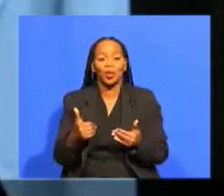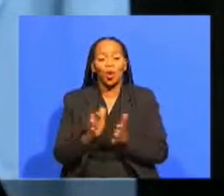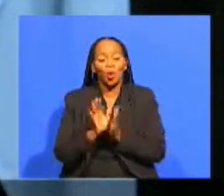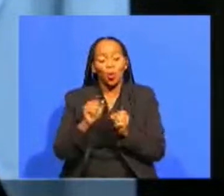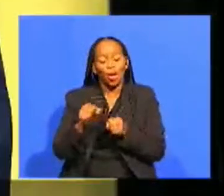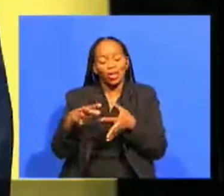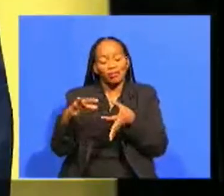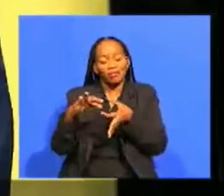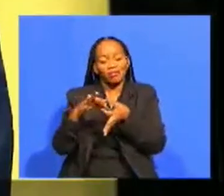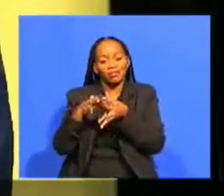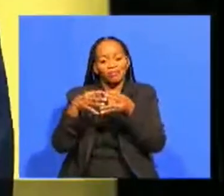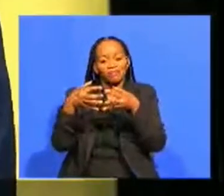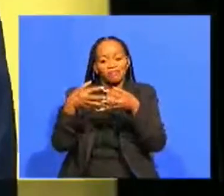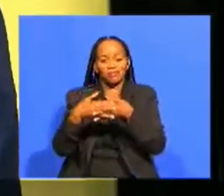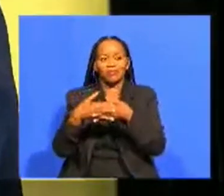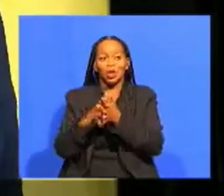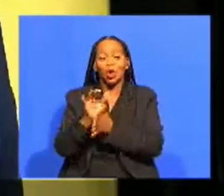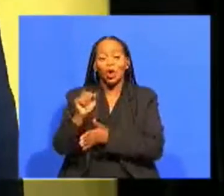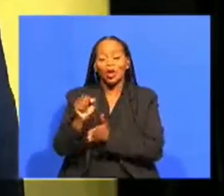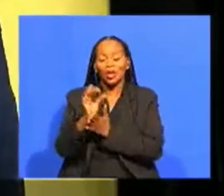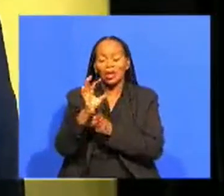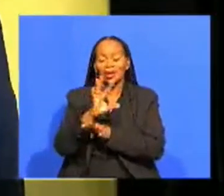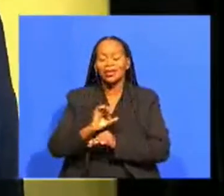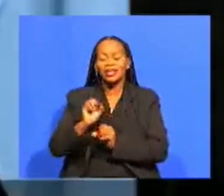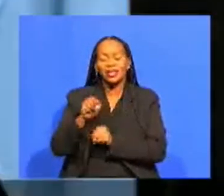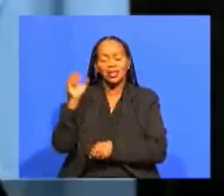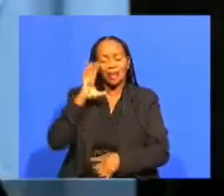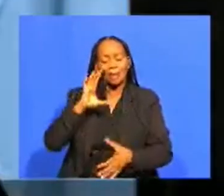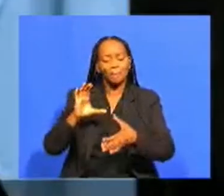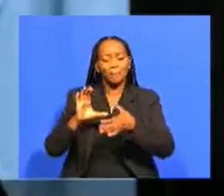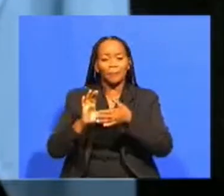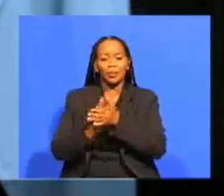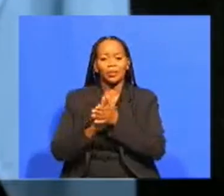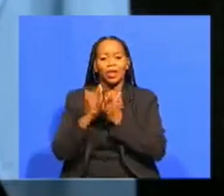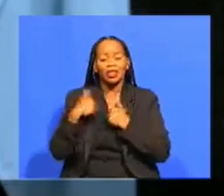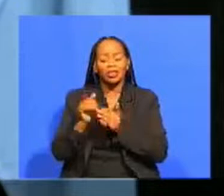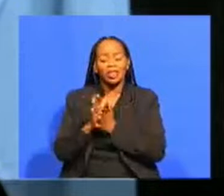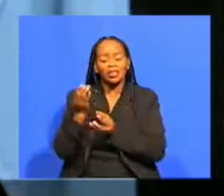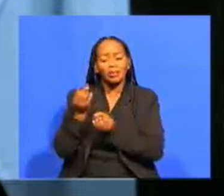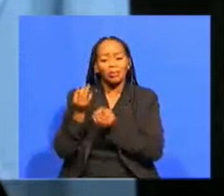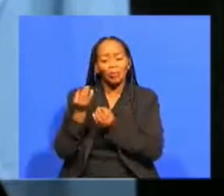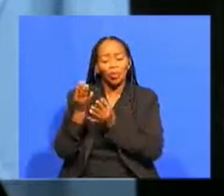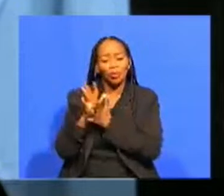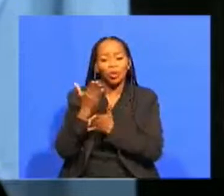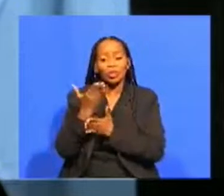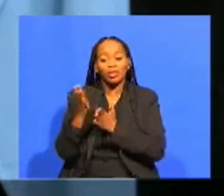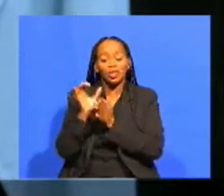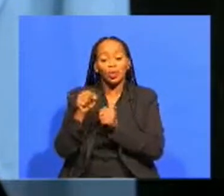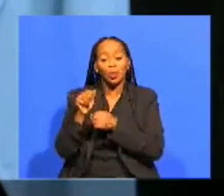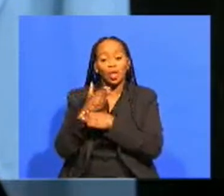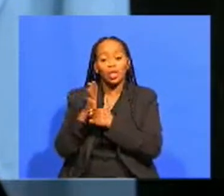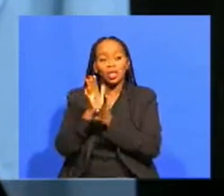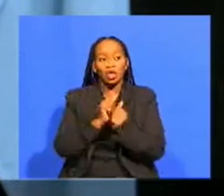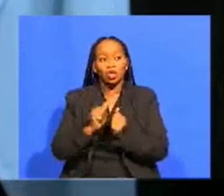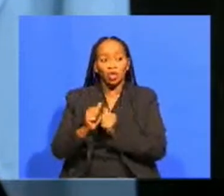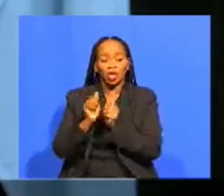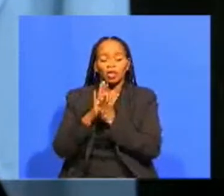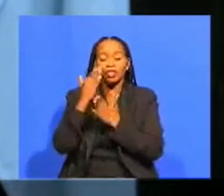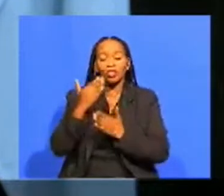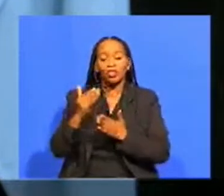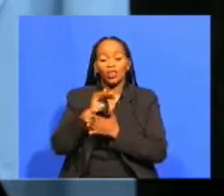measure up. Yes. And no doubt there are a lot of things that we can share together. I want to thank you all